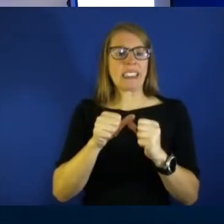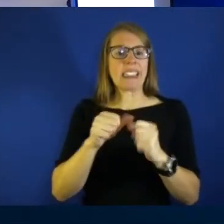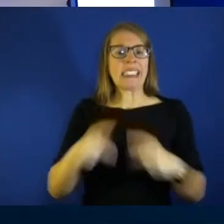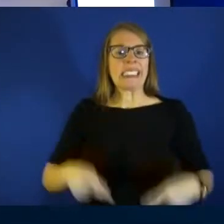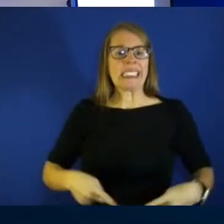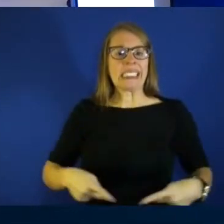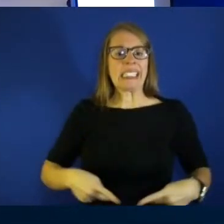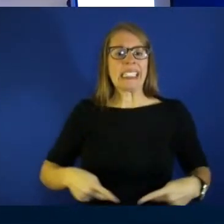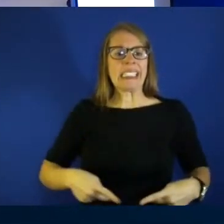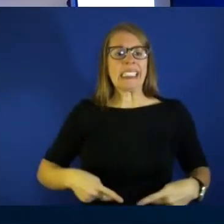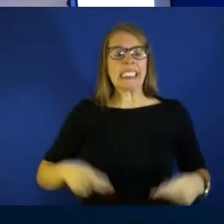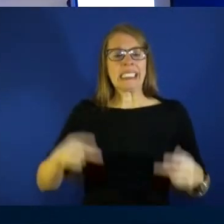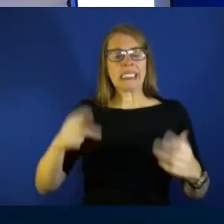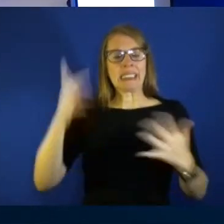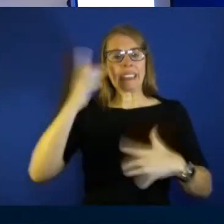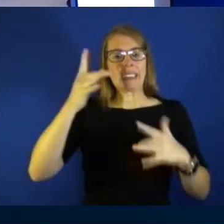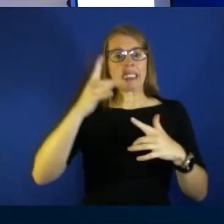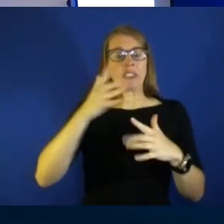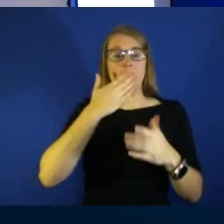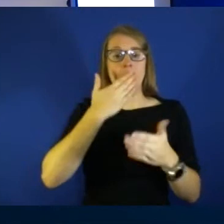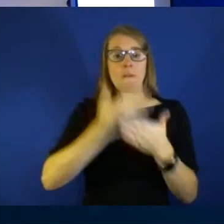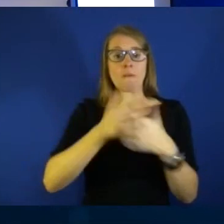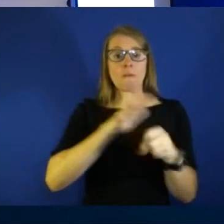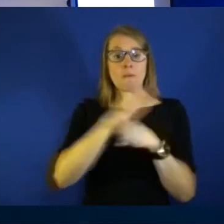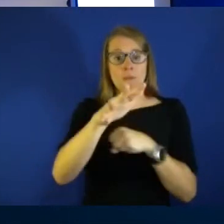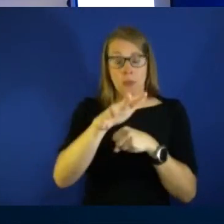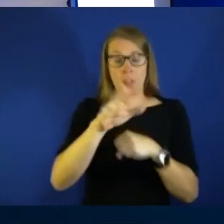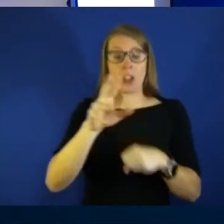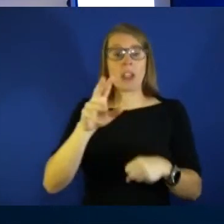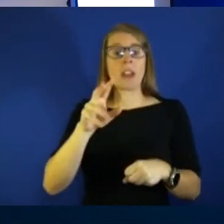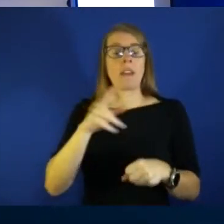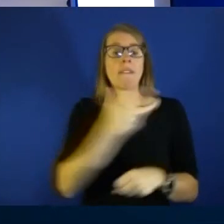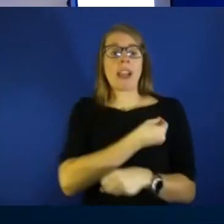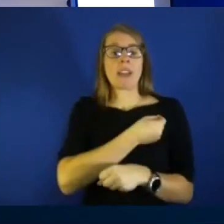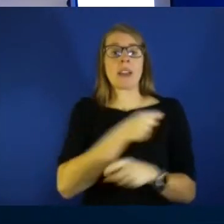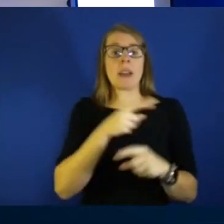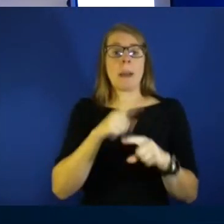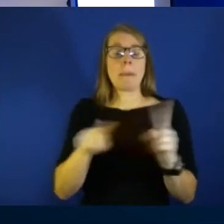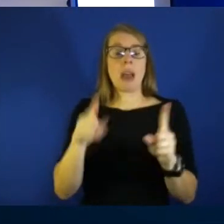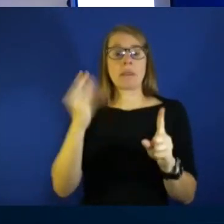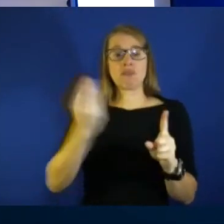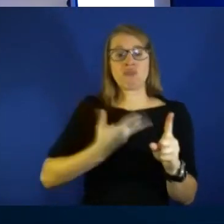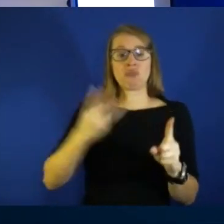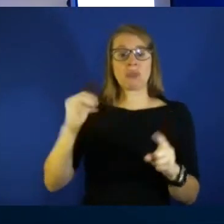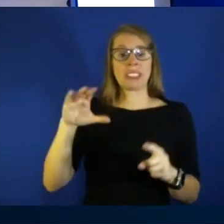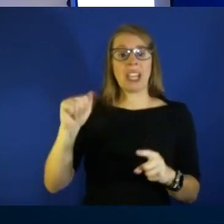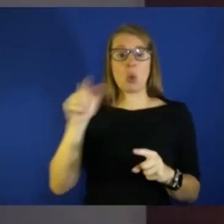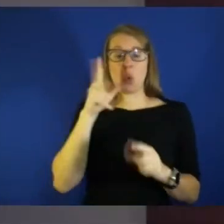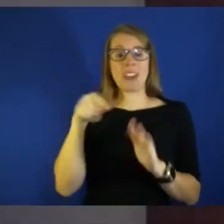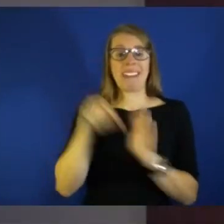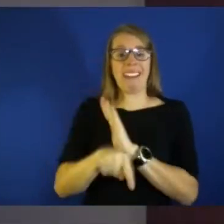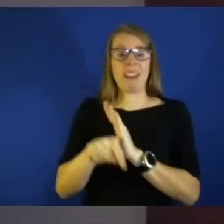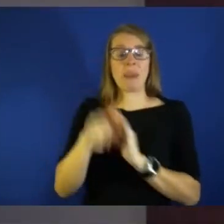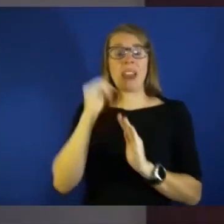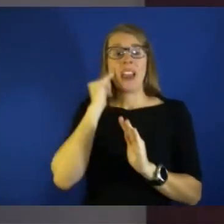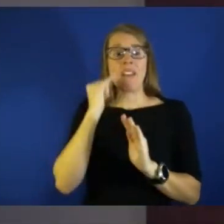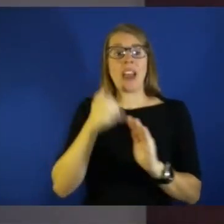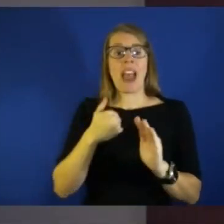news. But he is under the impression that this type of therapy would kill him if he had a breakthrough case. What are your thoughts? That's not right.